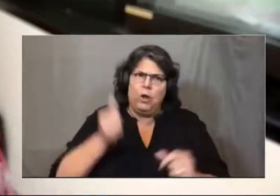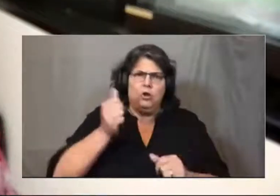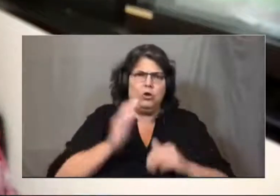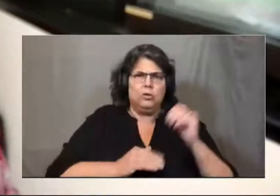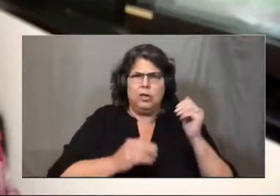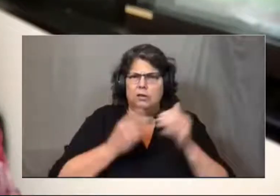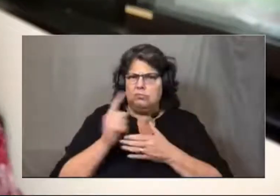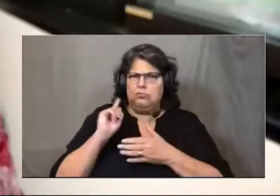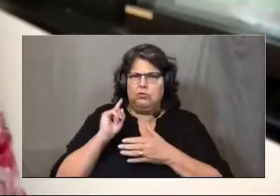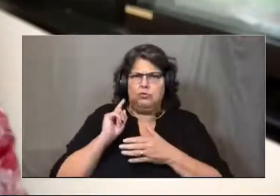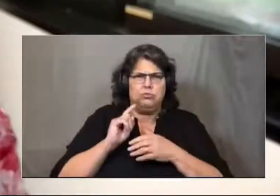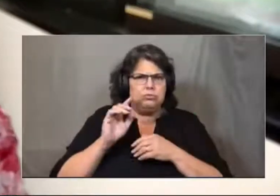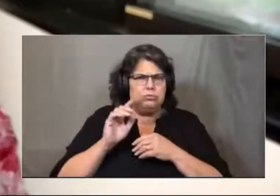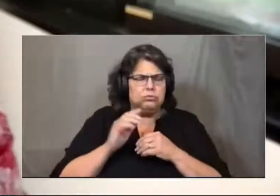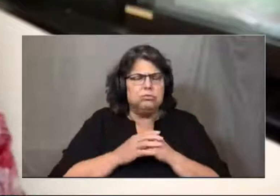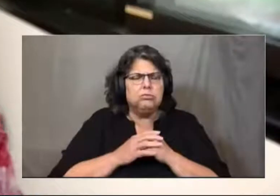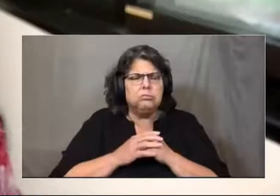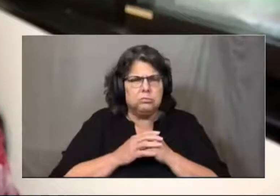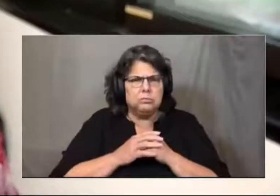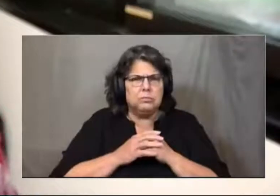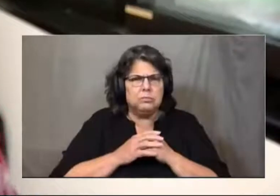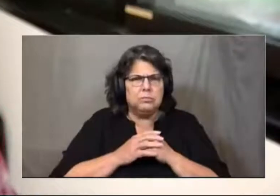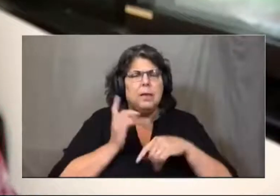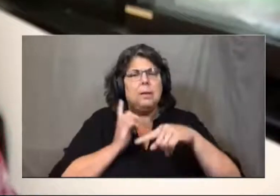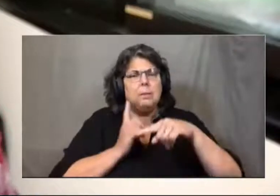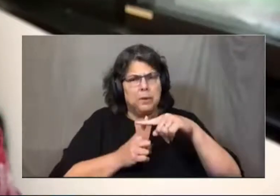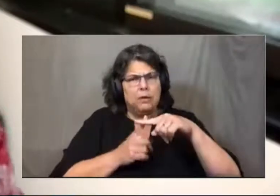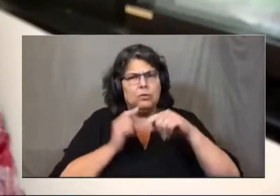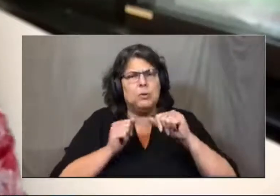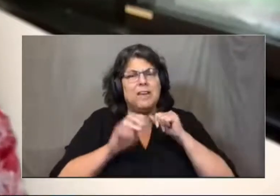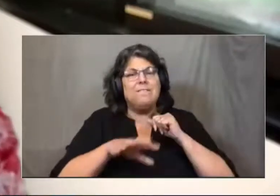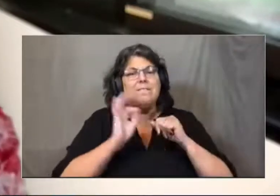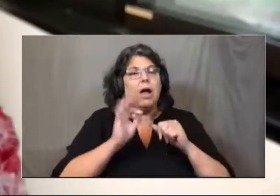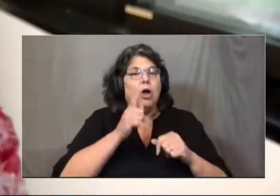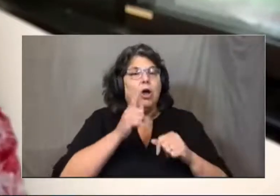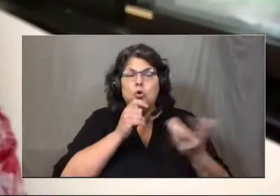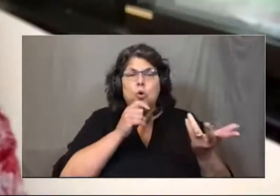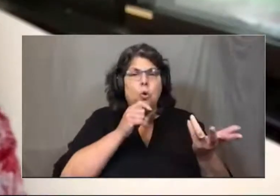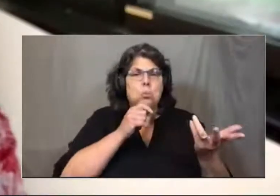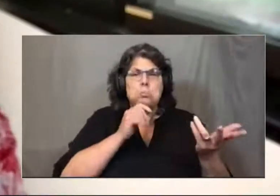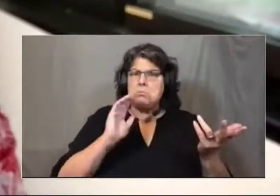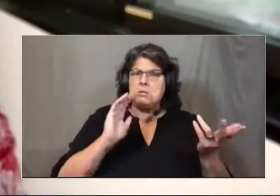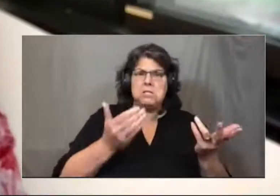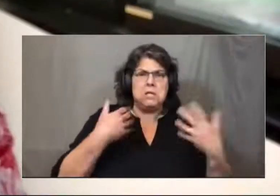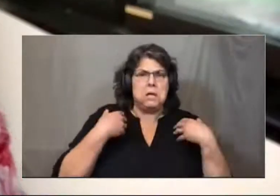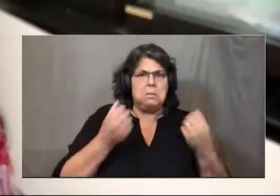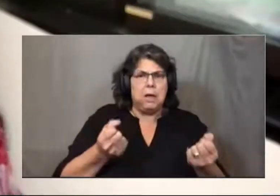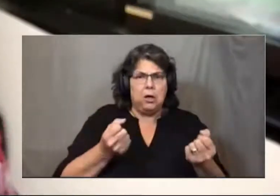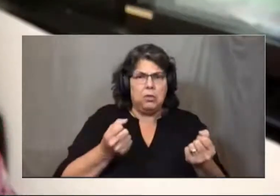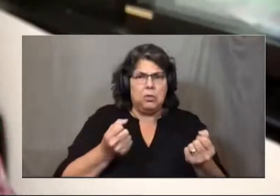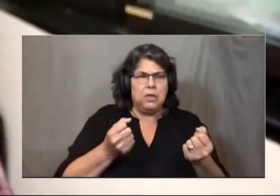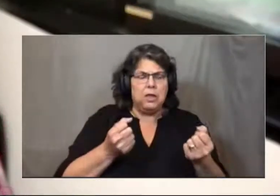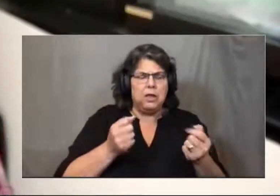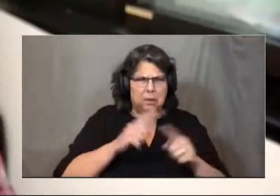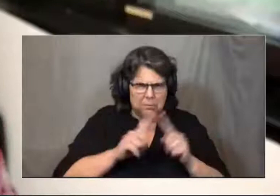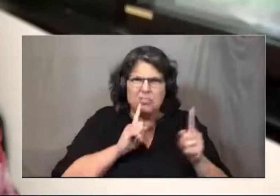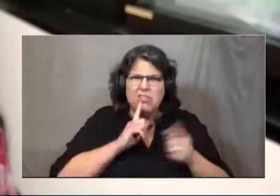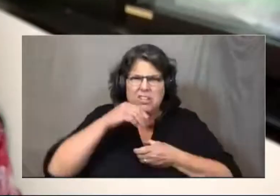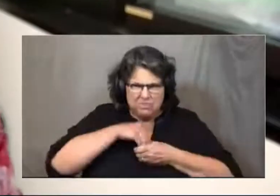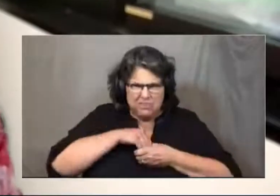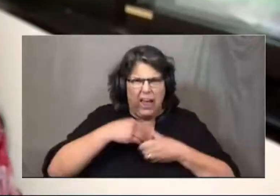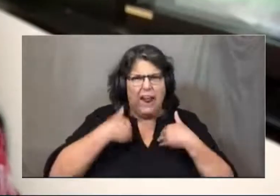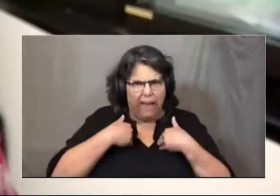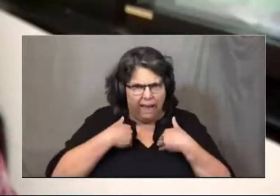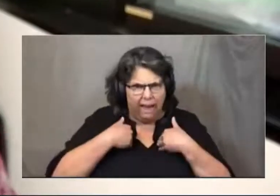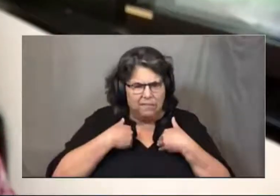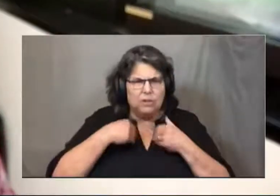ago. We also uncover asymptomatic people and pre-symptomatic people. Many people with COVID who can